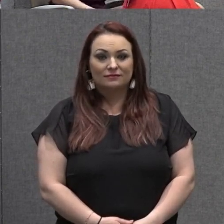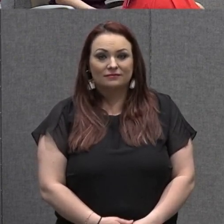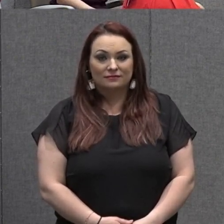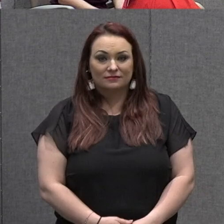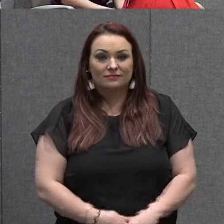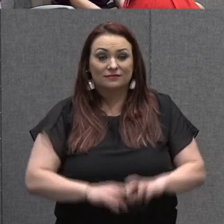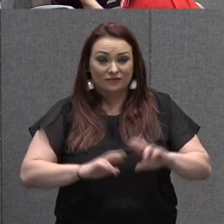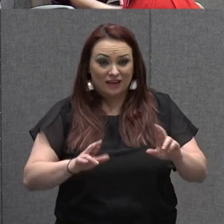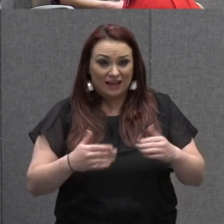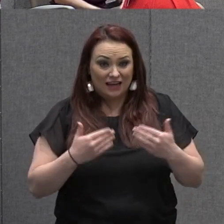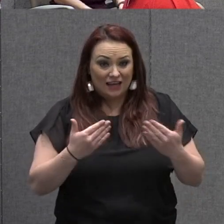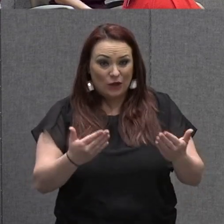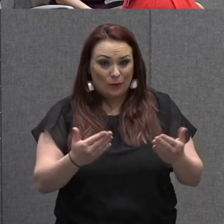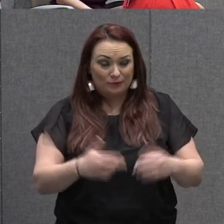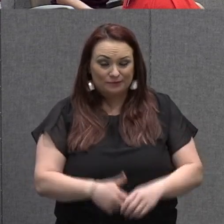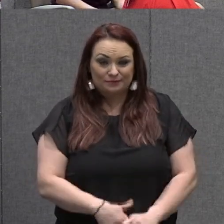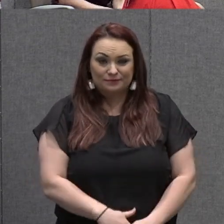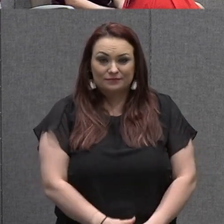Go.